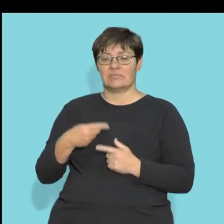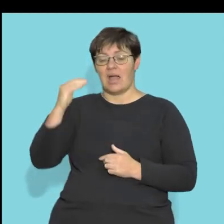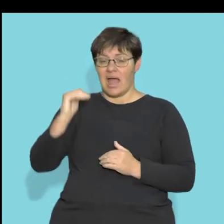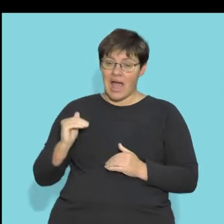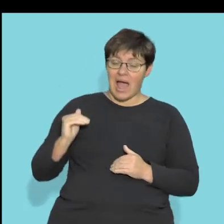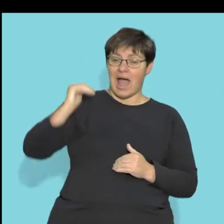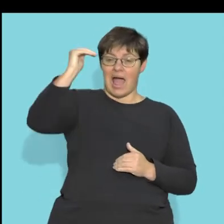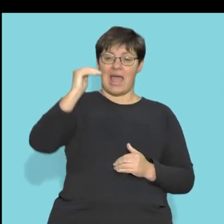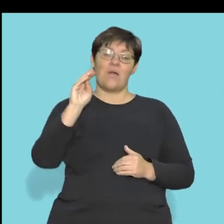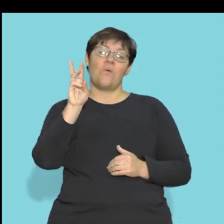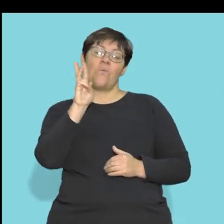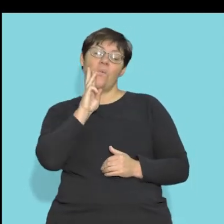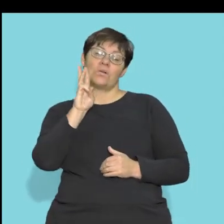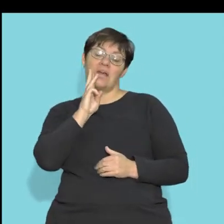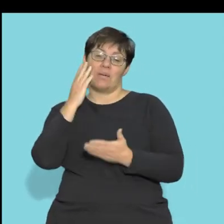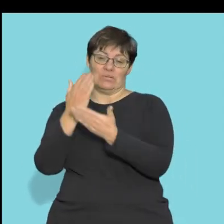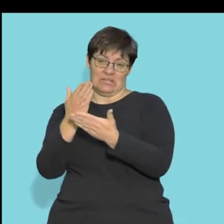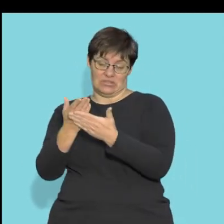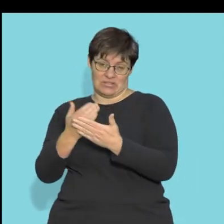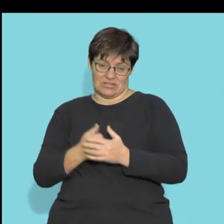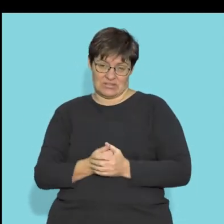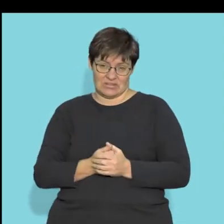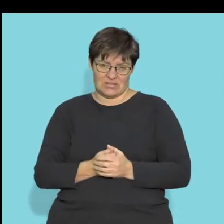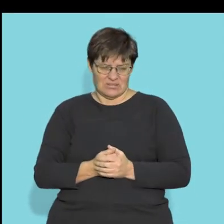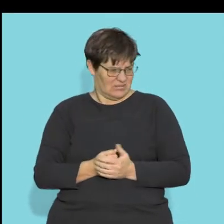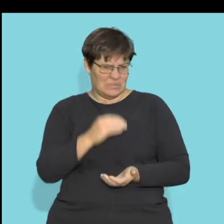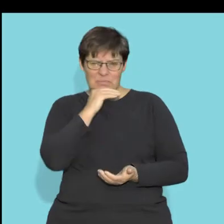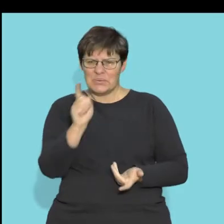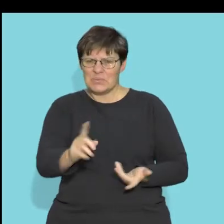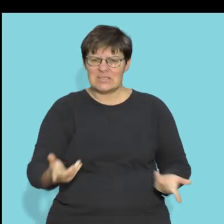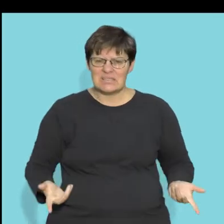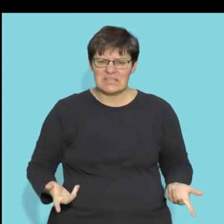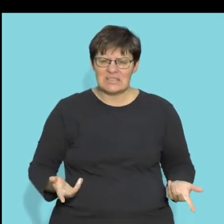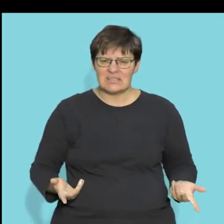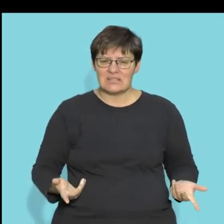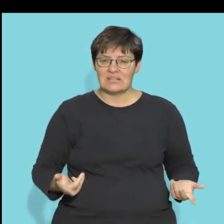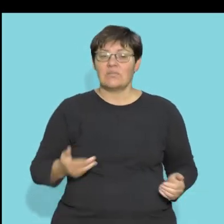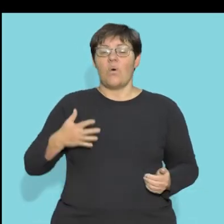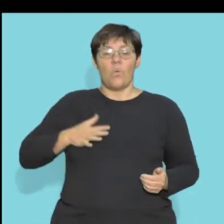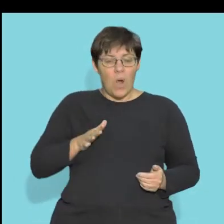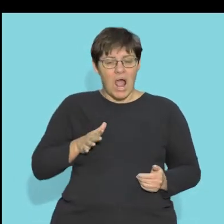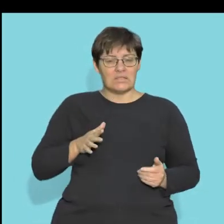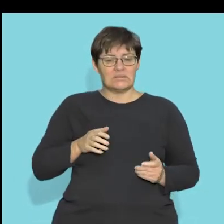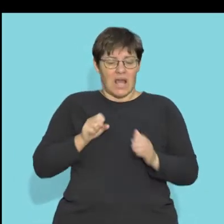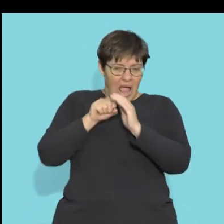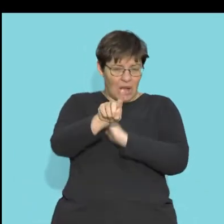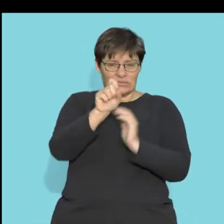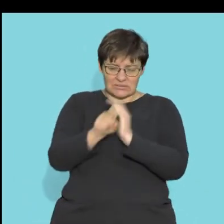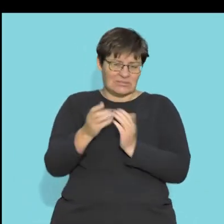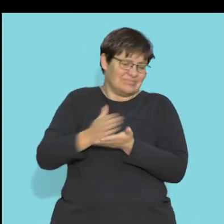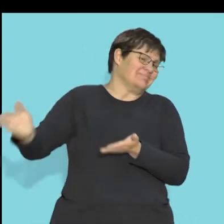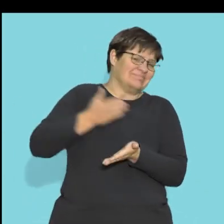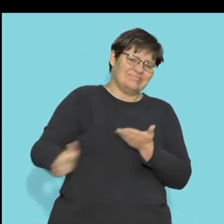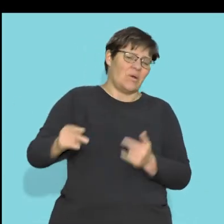call a high water potential. And what does that mean? It wants to